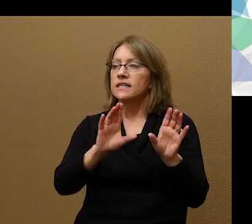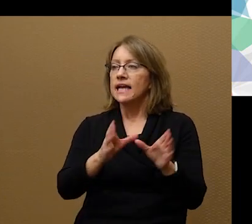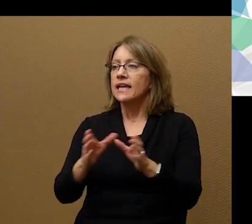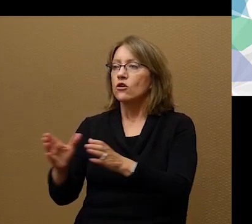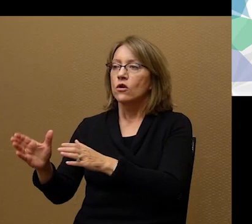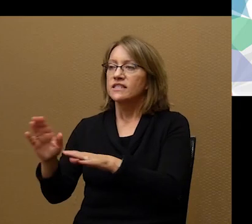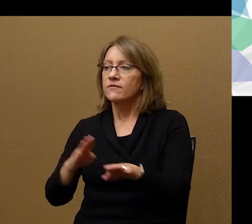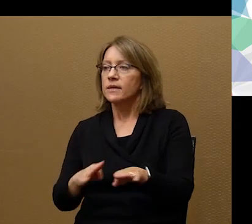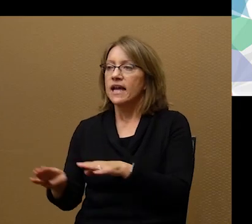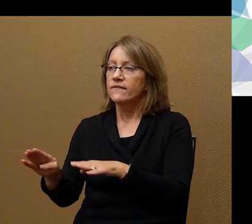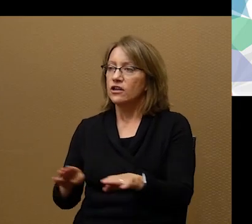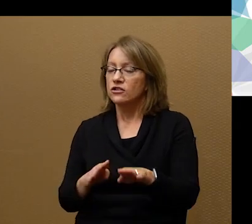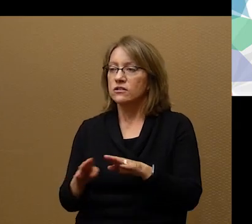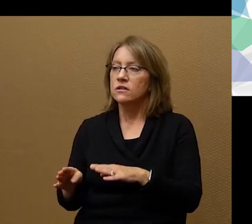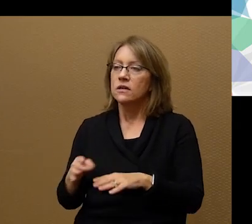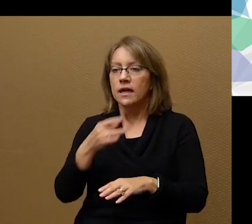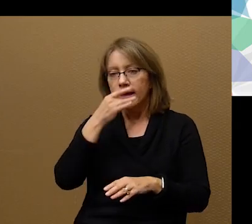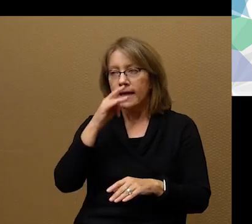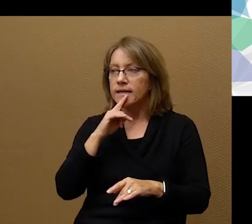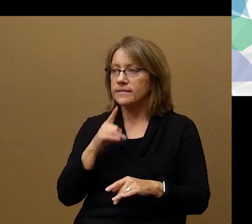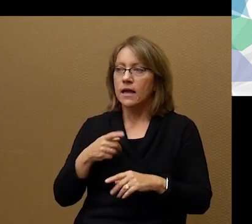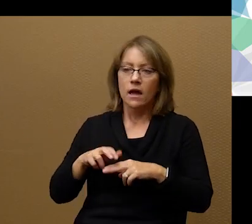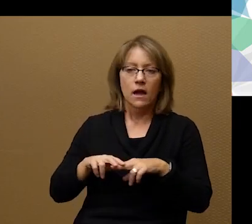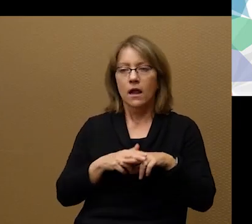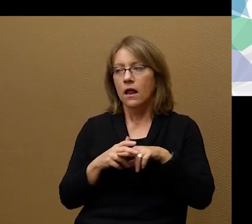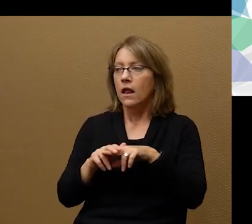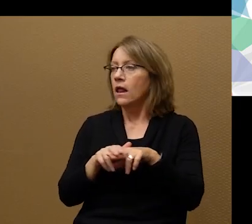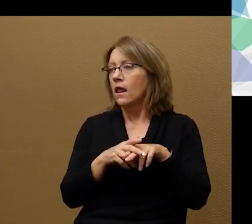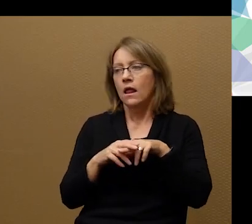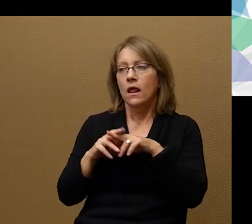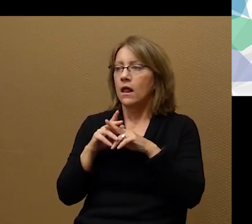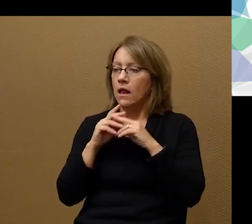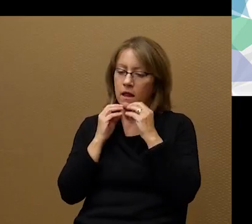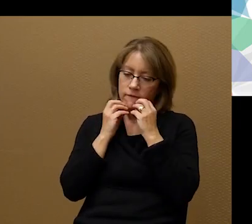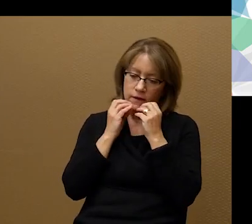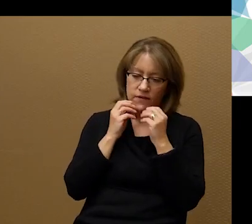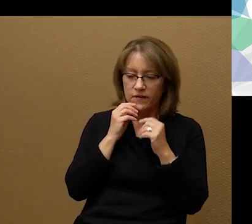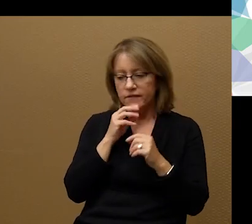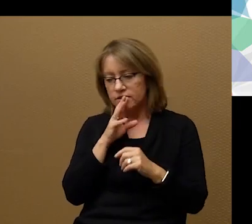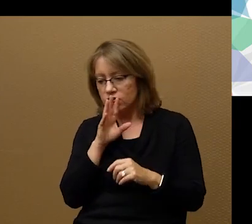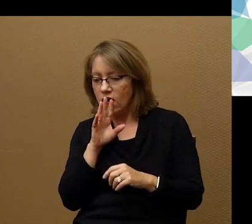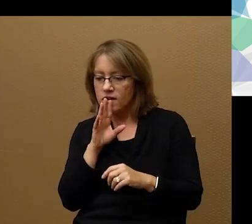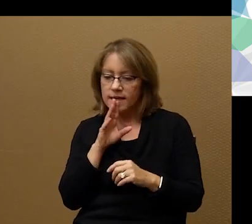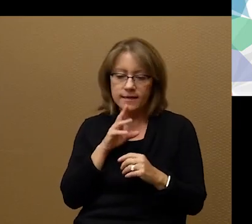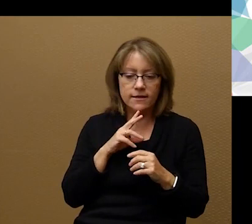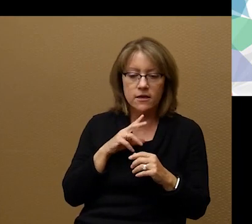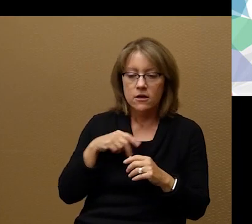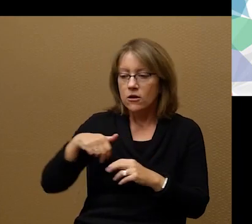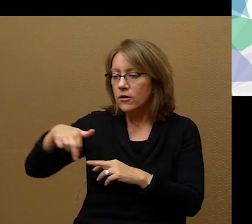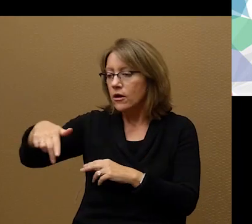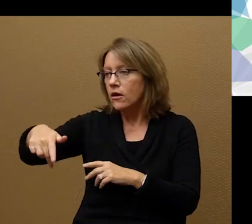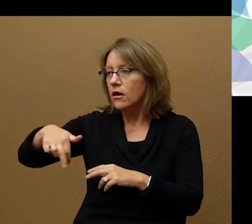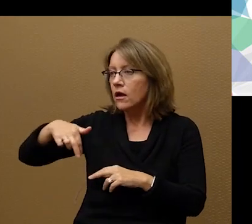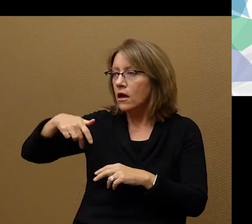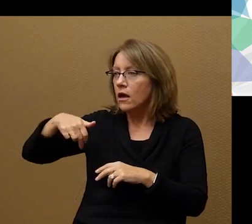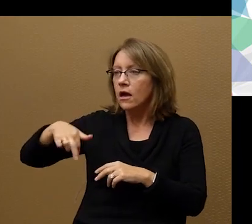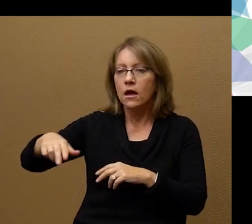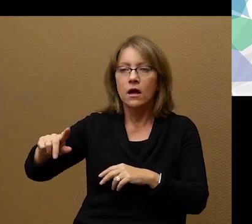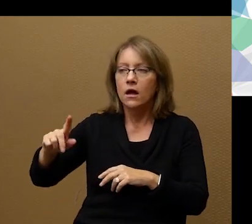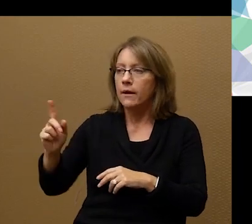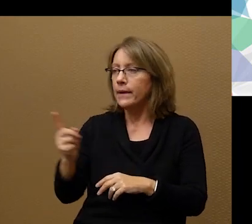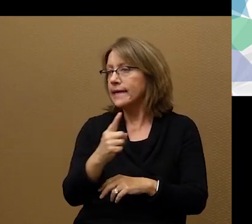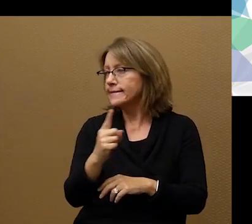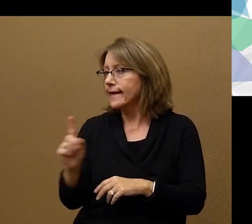are wiggly. Kids are mumbling under their breath. They're talking, they're pacing. They look